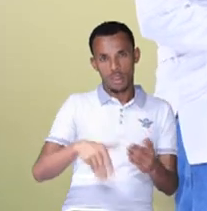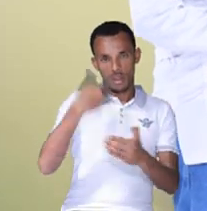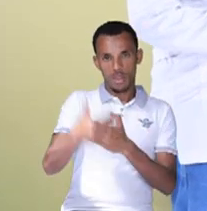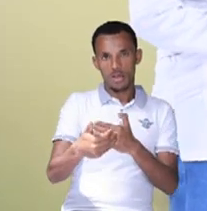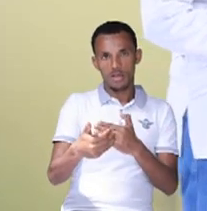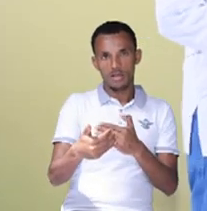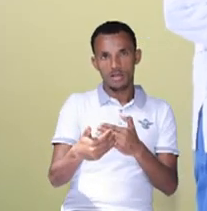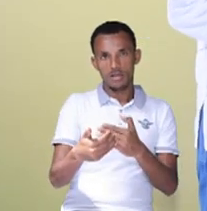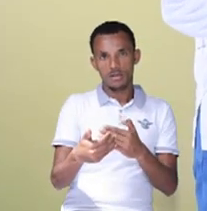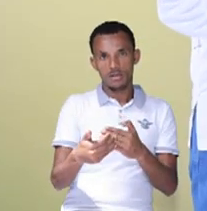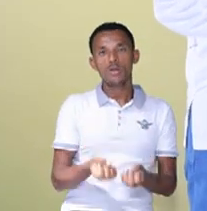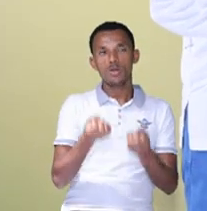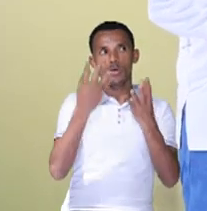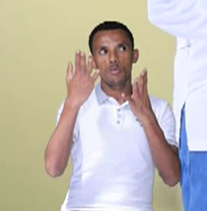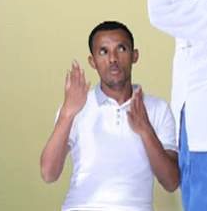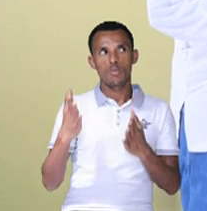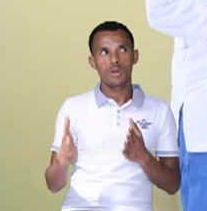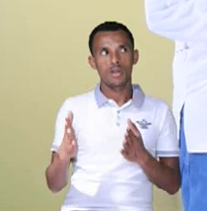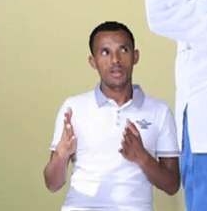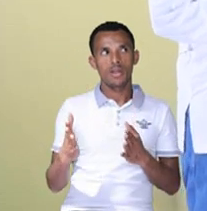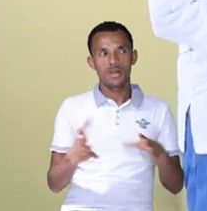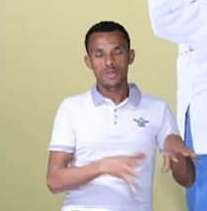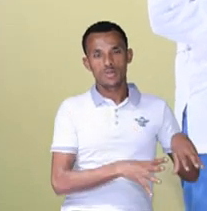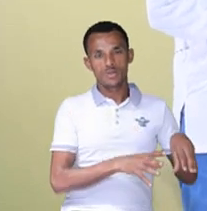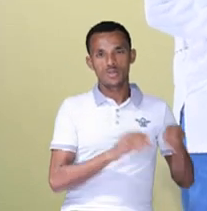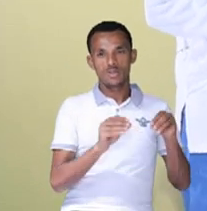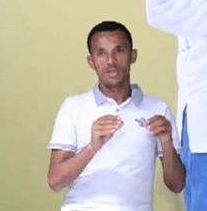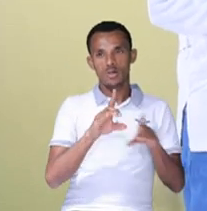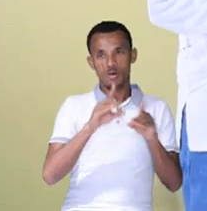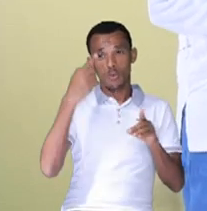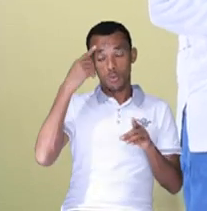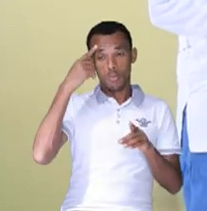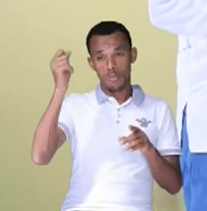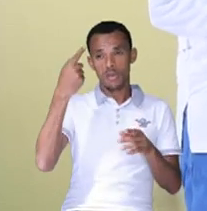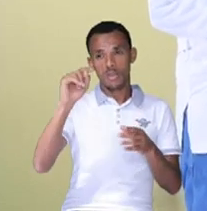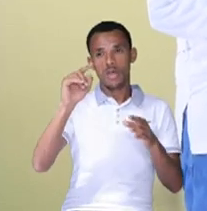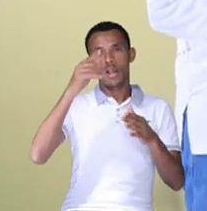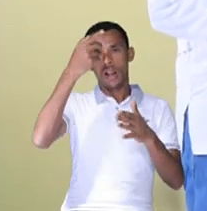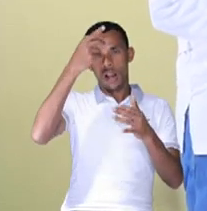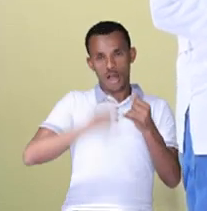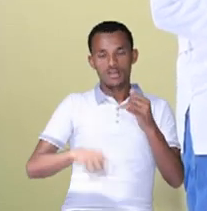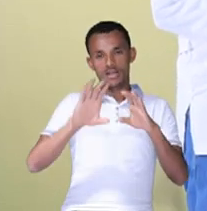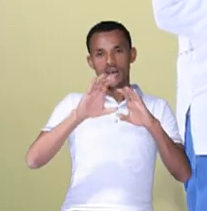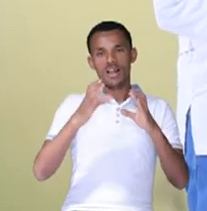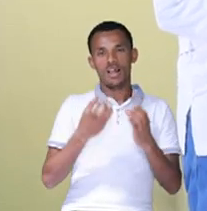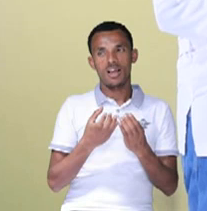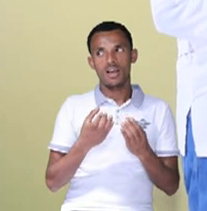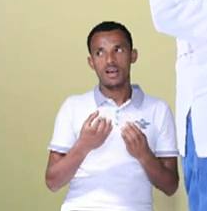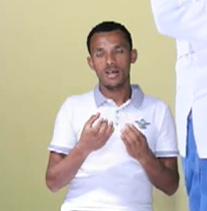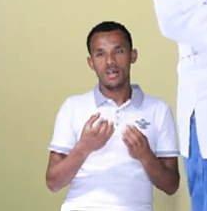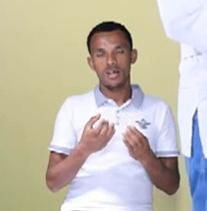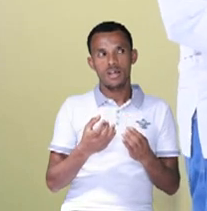Next, polygon. Students, do you remember the last class,